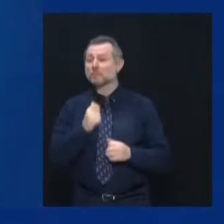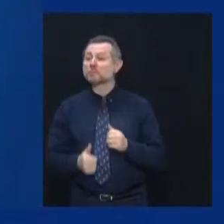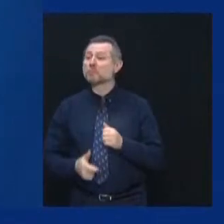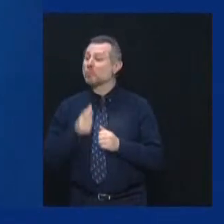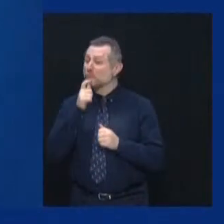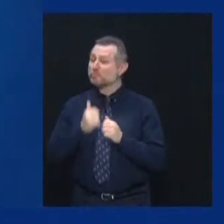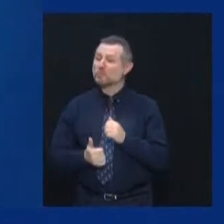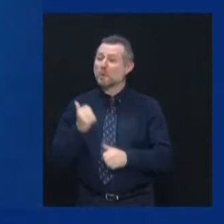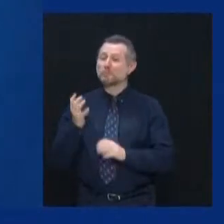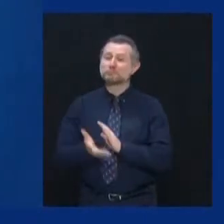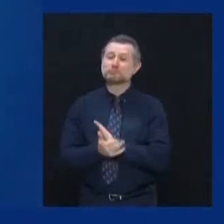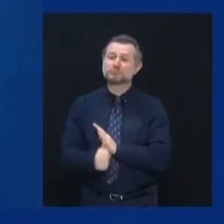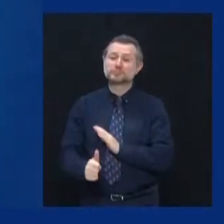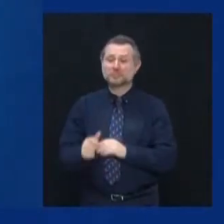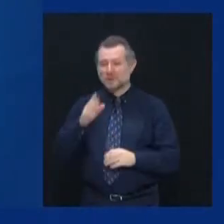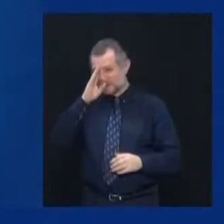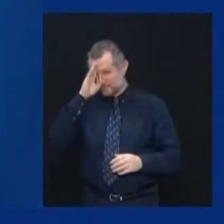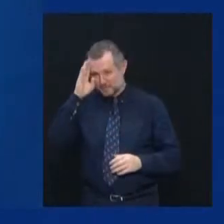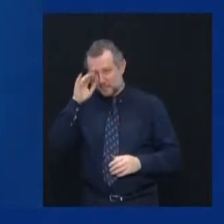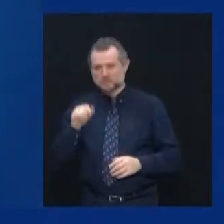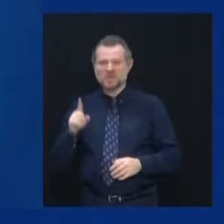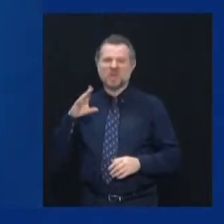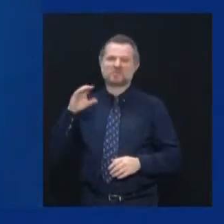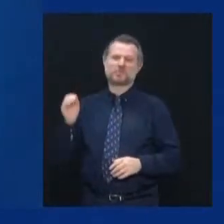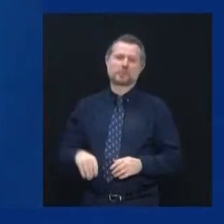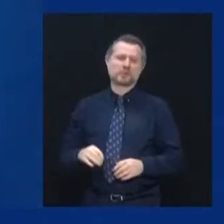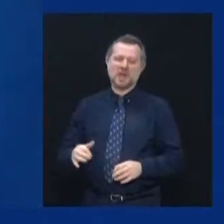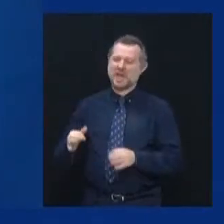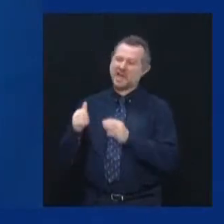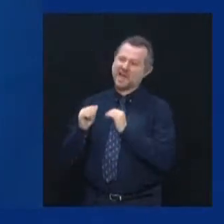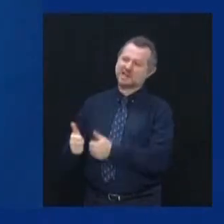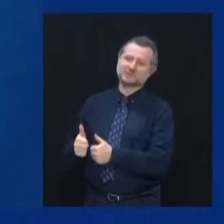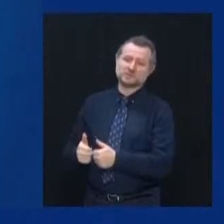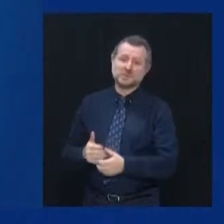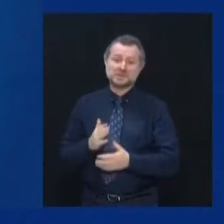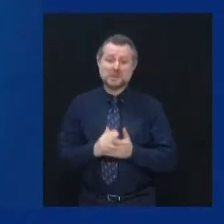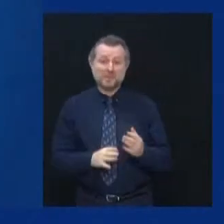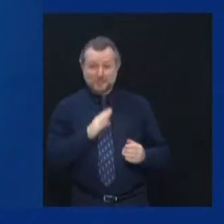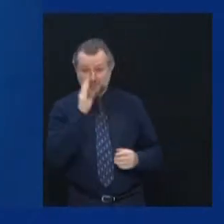efficient hospitals are up near 100%, and the less competent